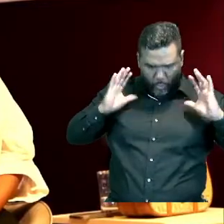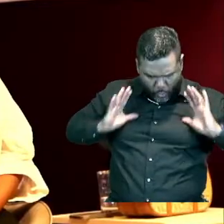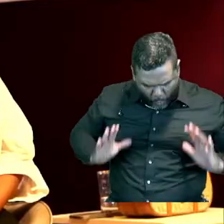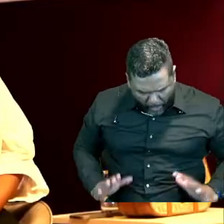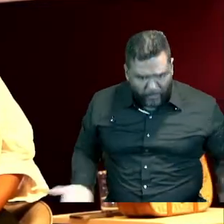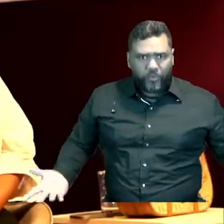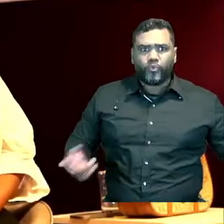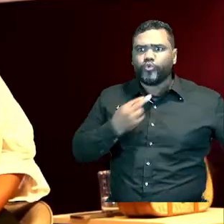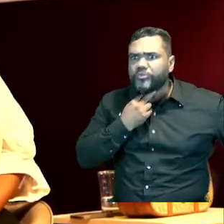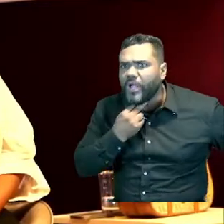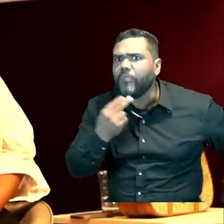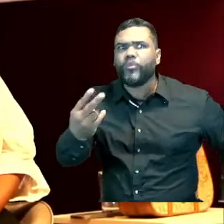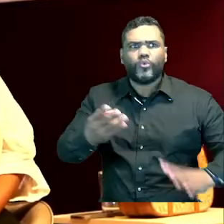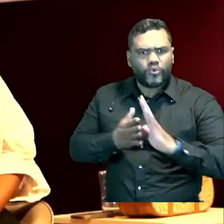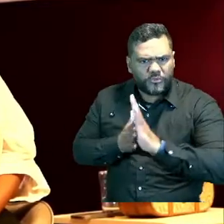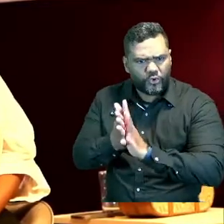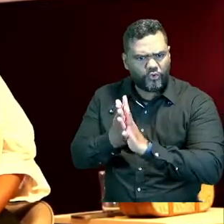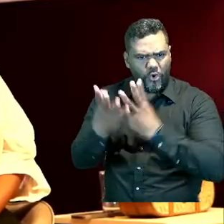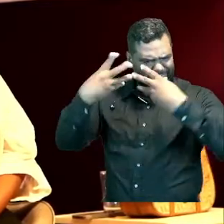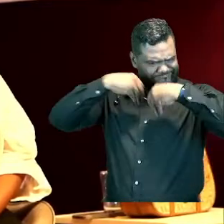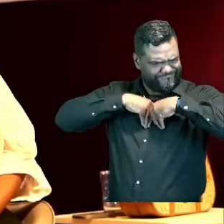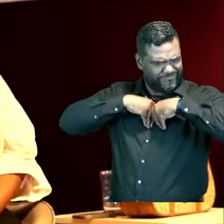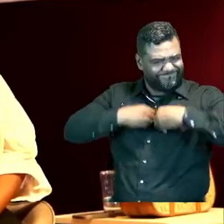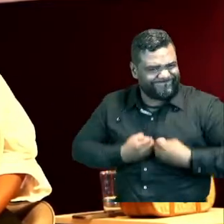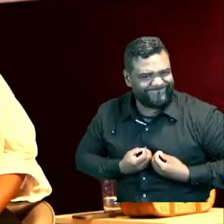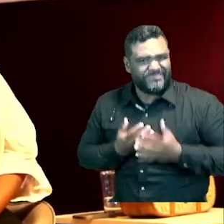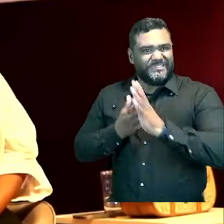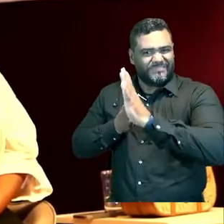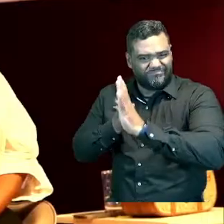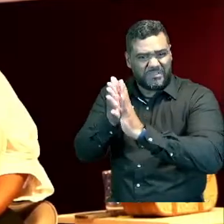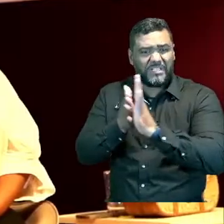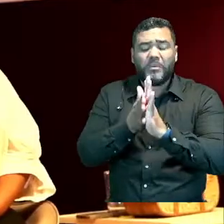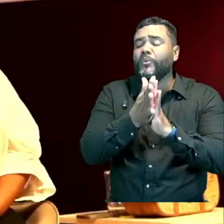our body, our voice, our being